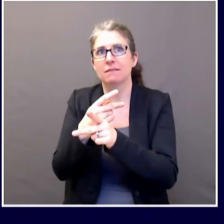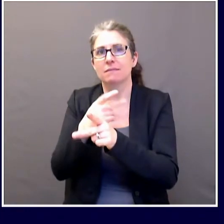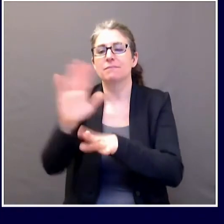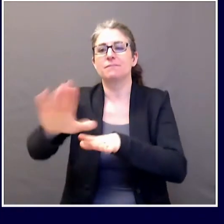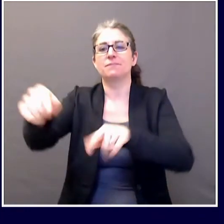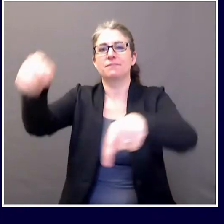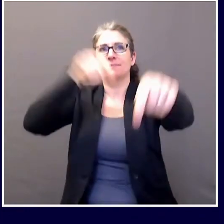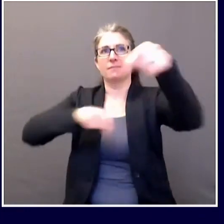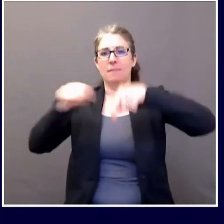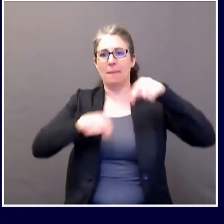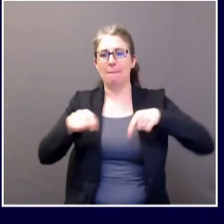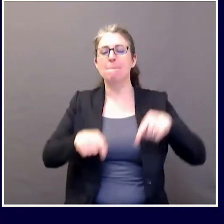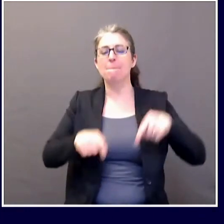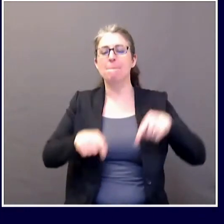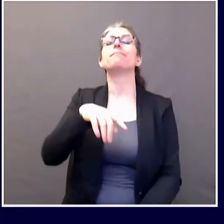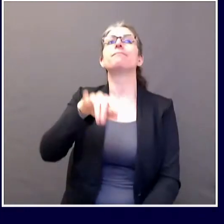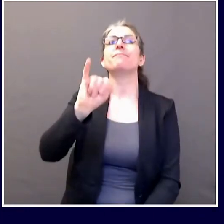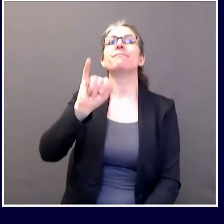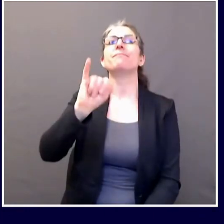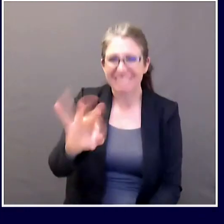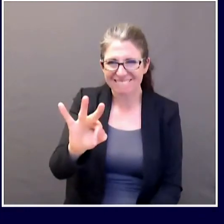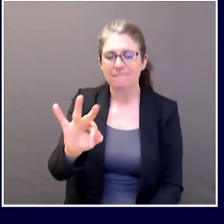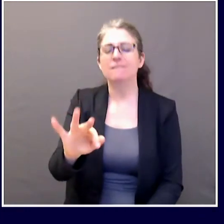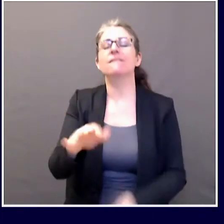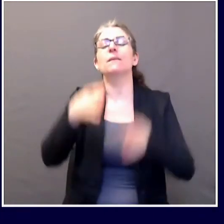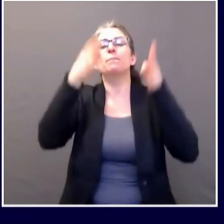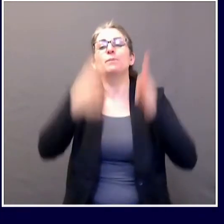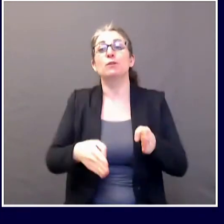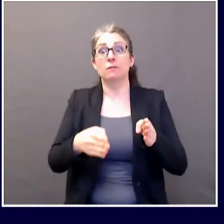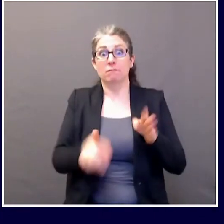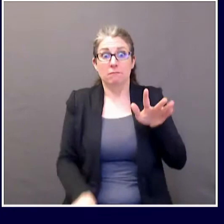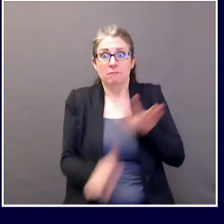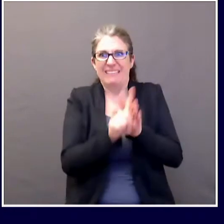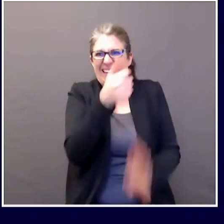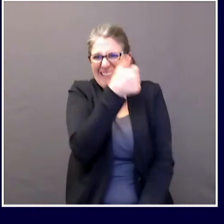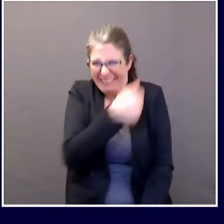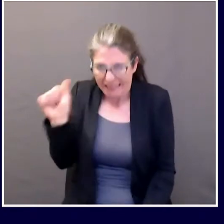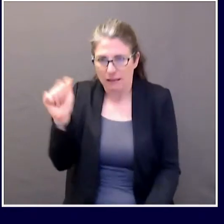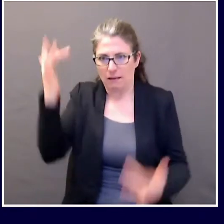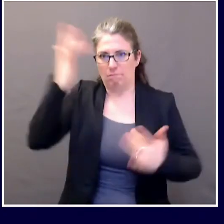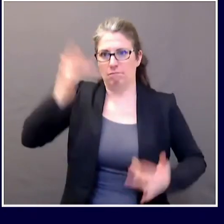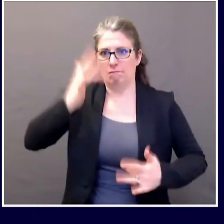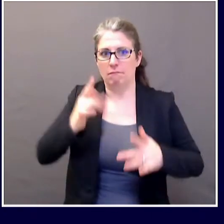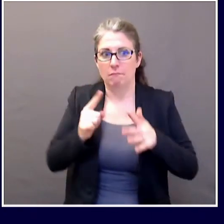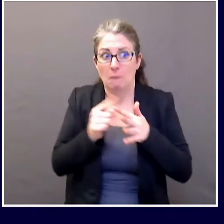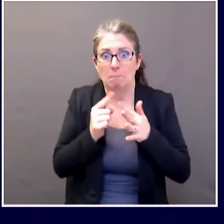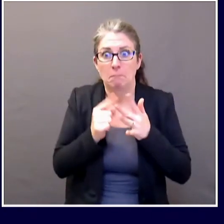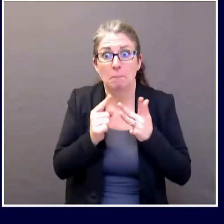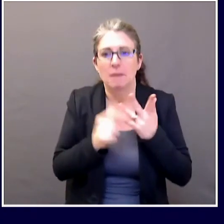deaths, they were all 100% effective. There were other differences, however,